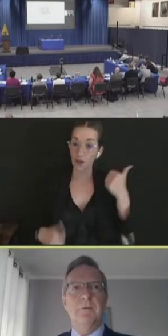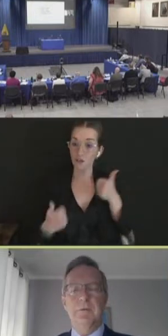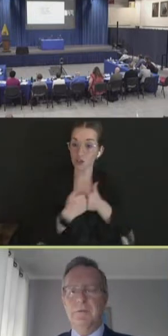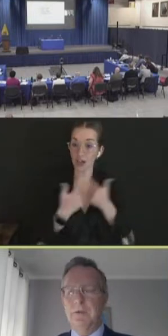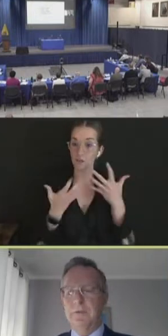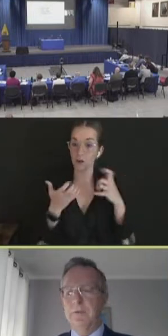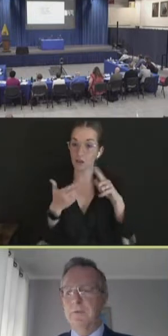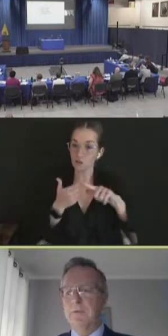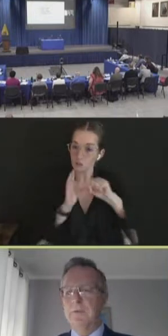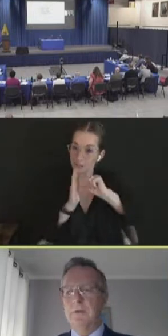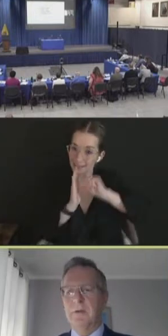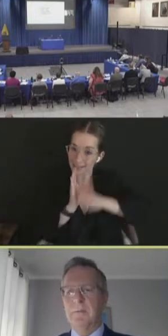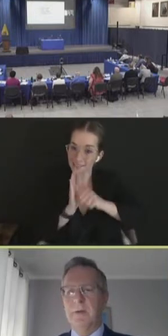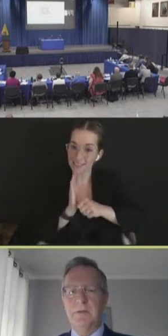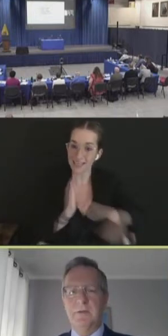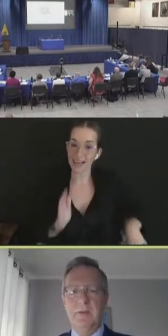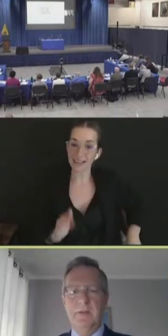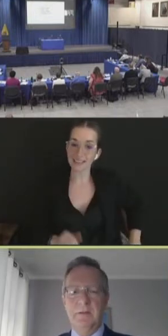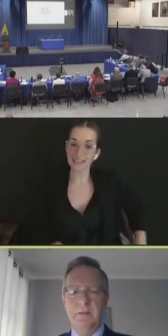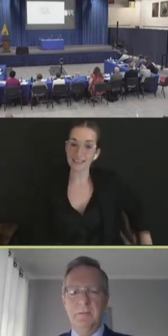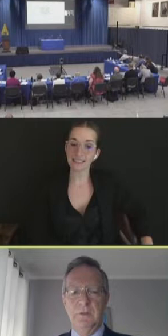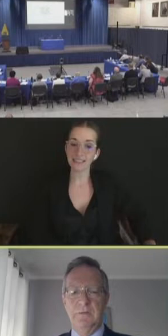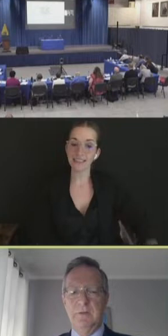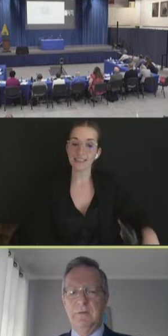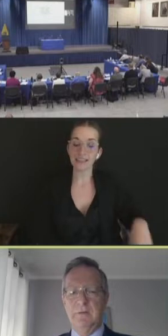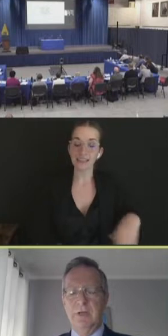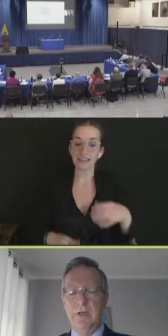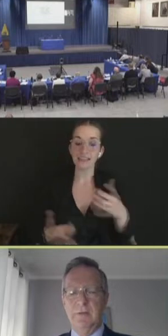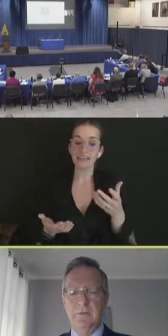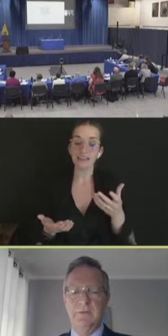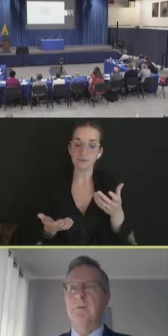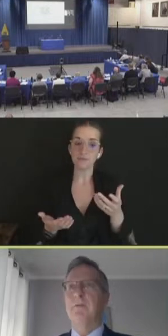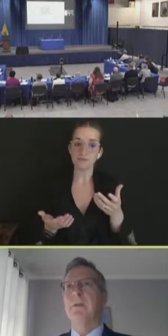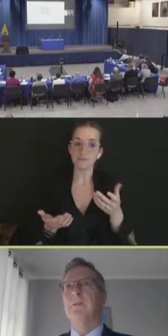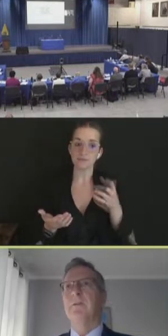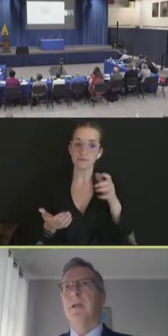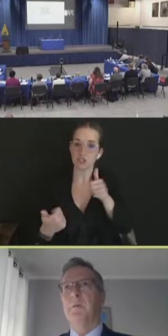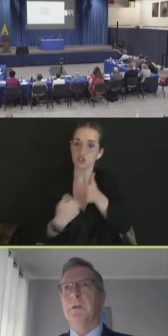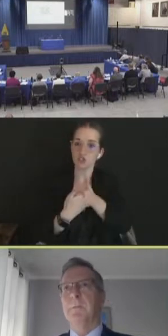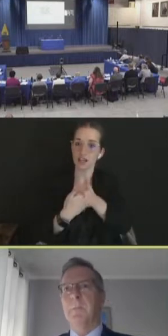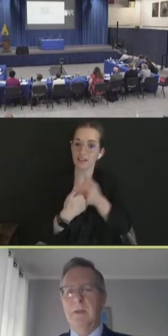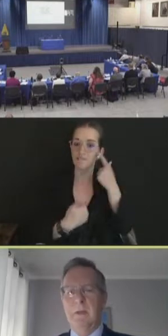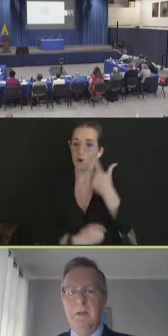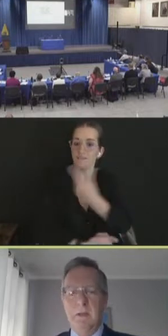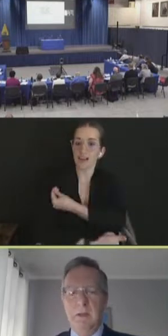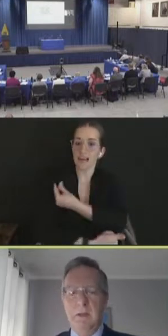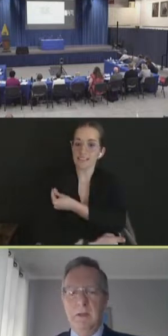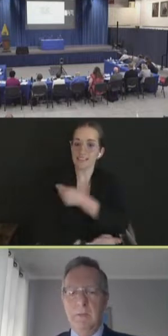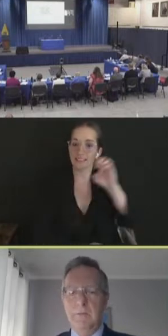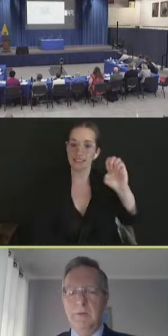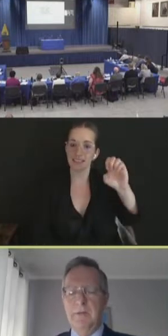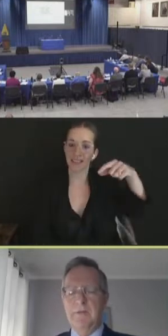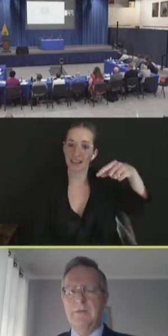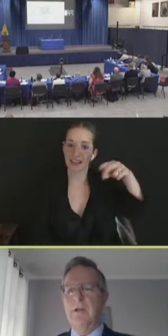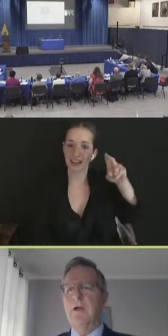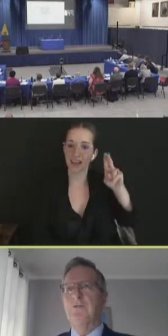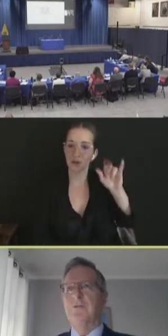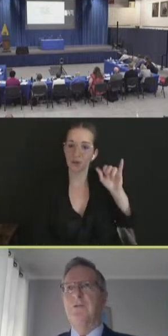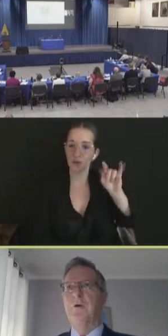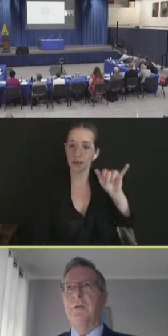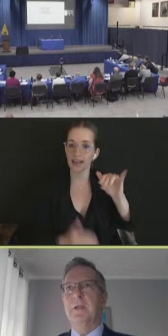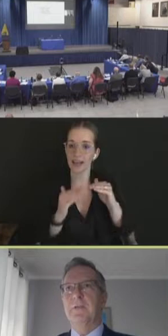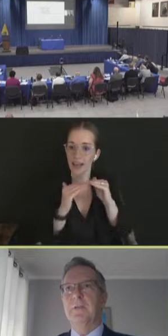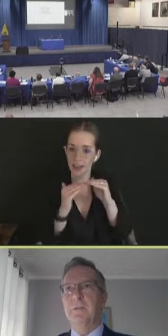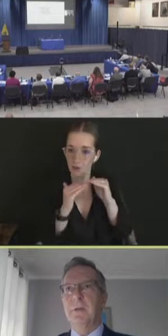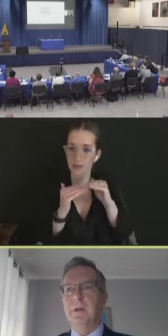be further discussion of this by the committee, is that challenge of vaccine equity. This is a large